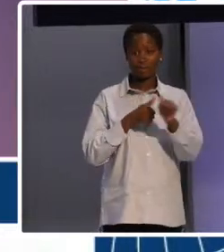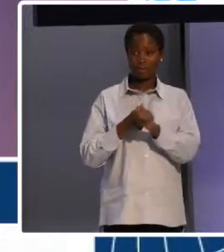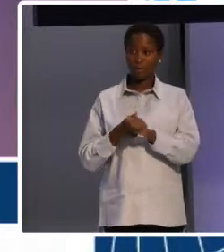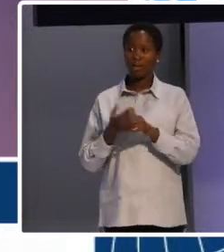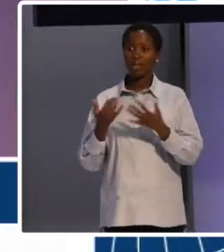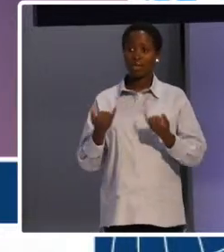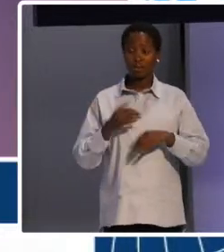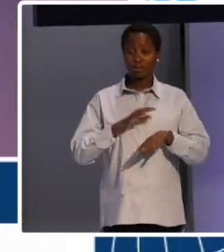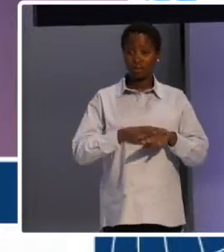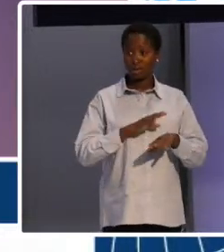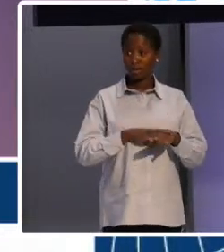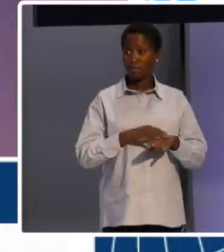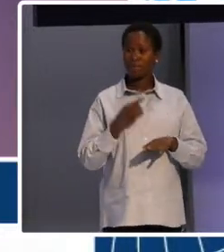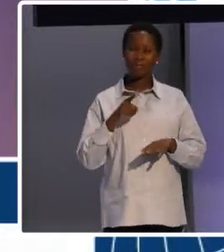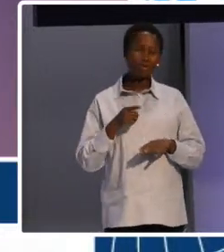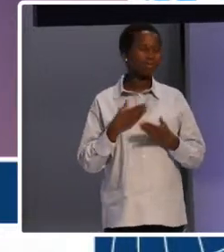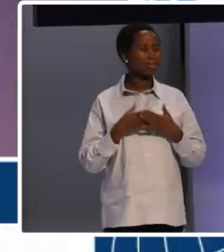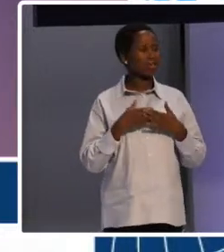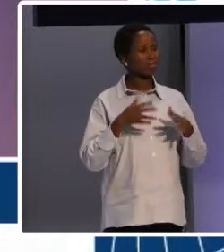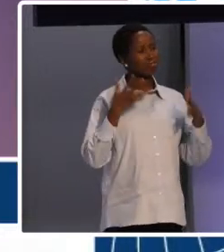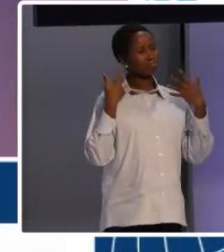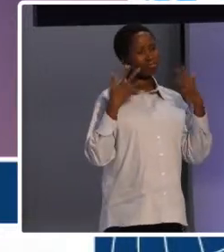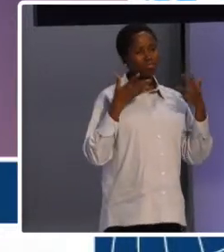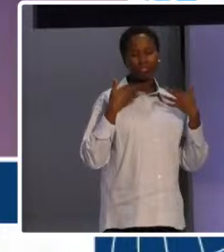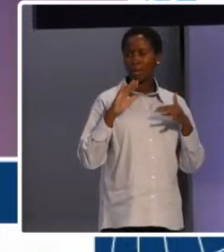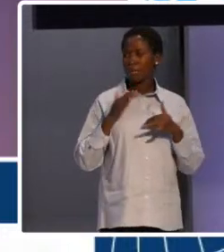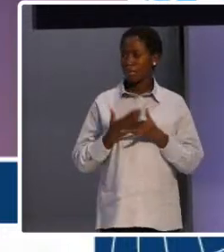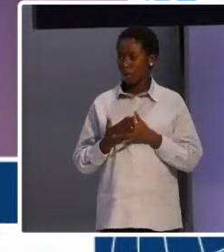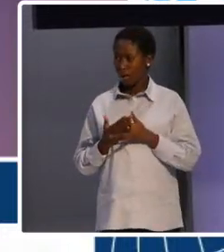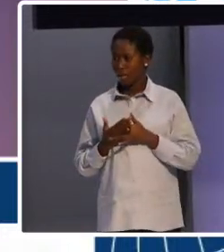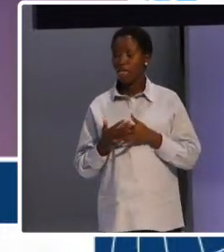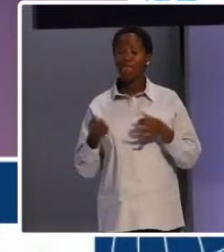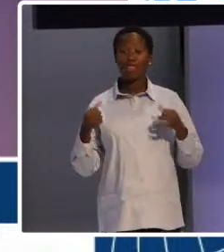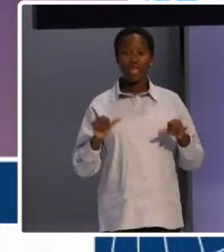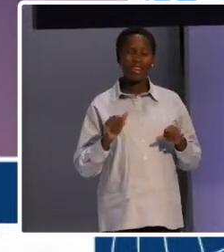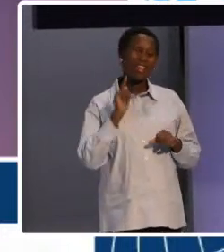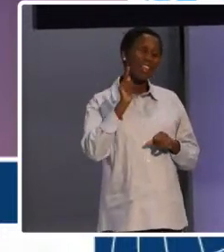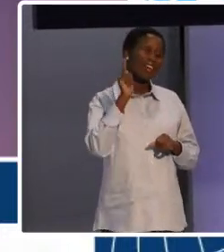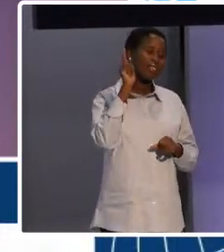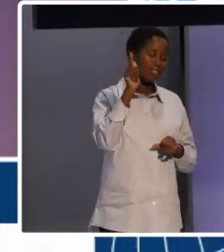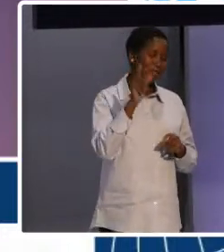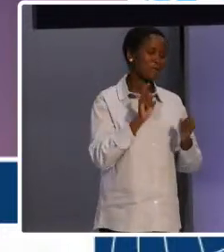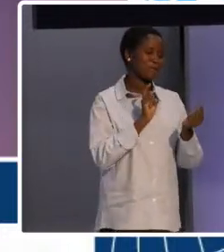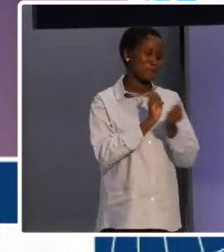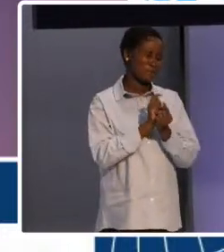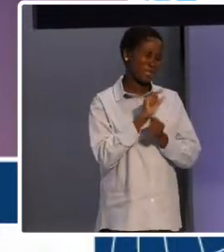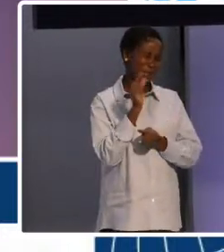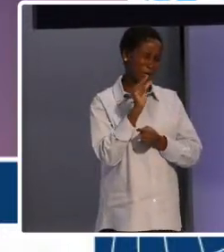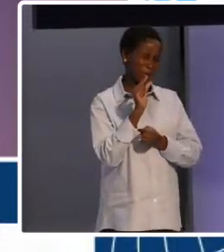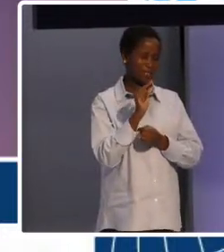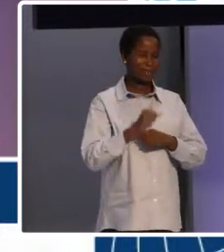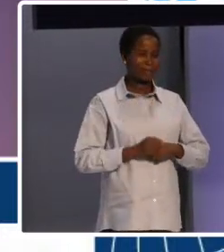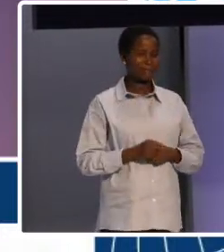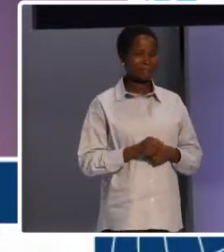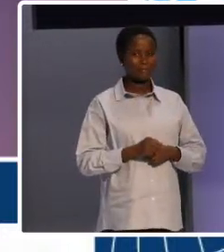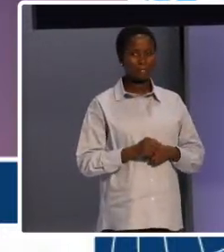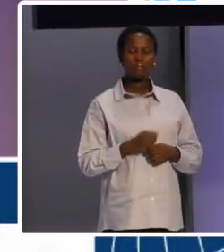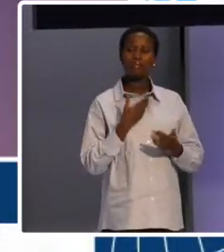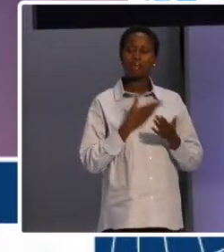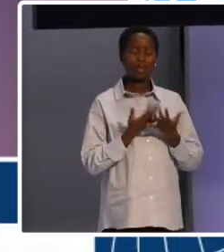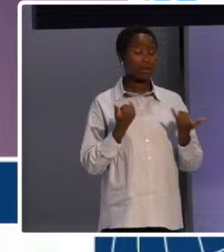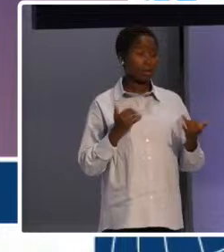a moment to stretch your legs a little bit, and we will see you very shortly. Take a bit